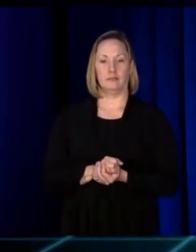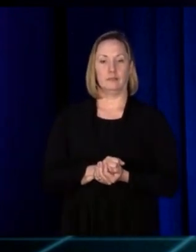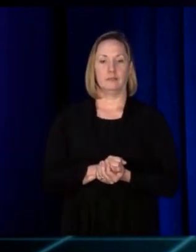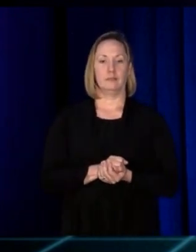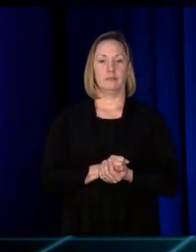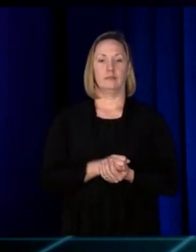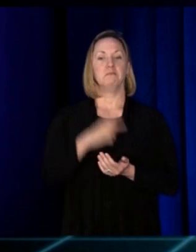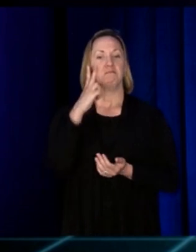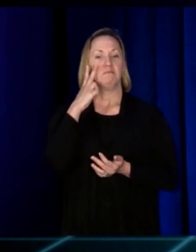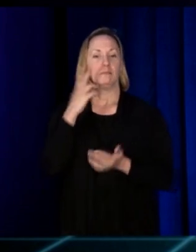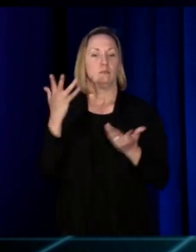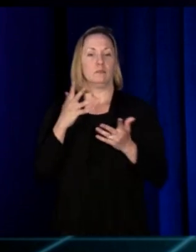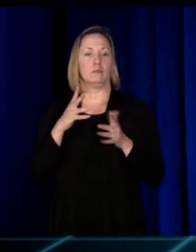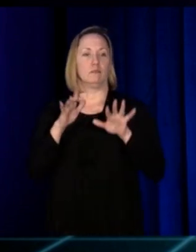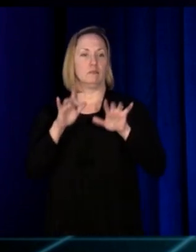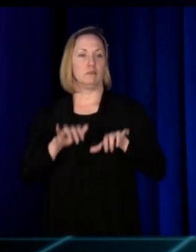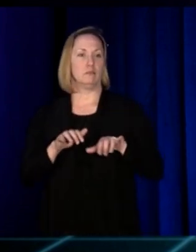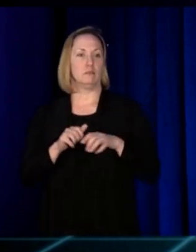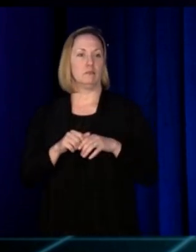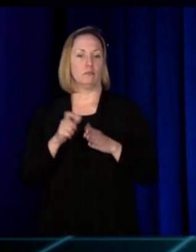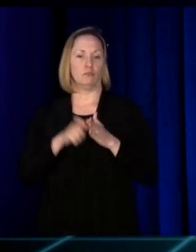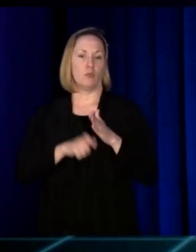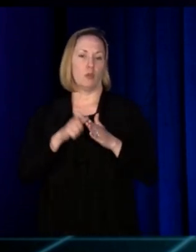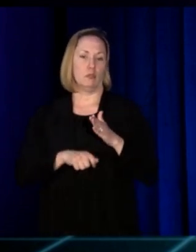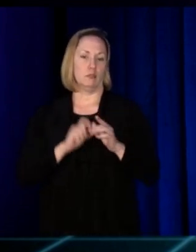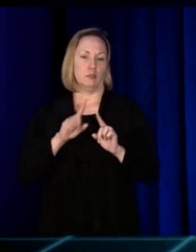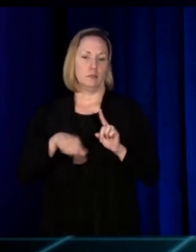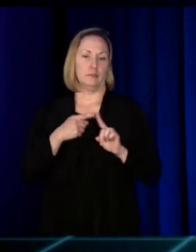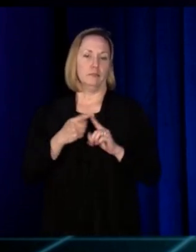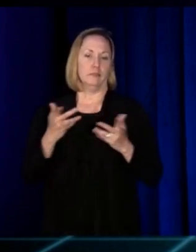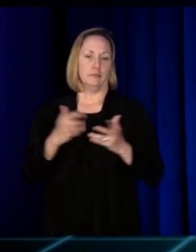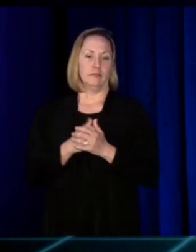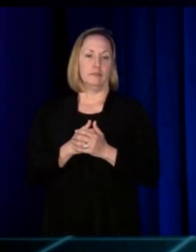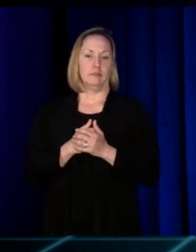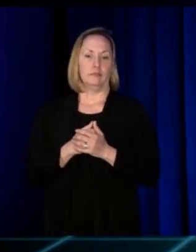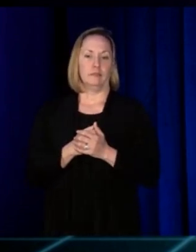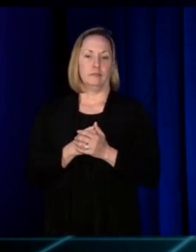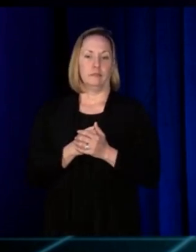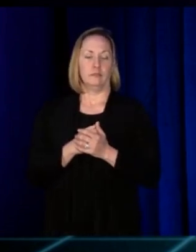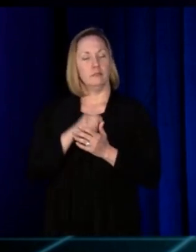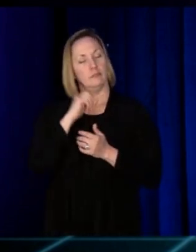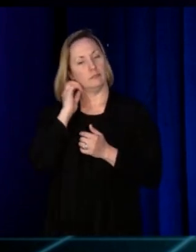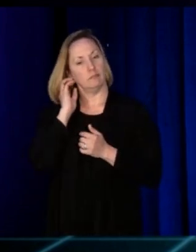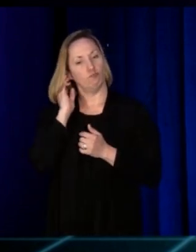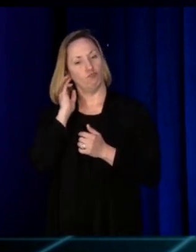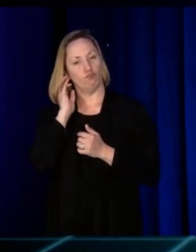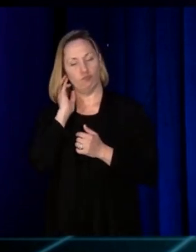Let's see, what should we write our article about? Why the